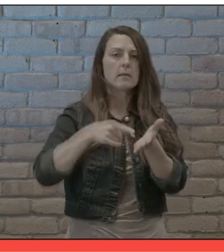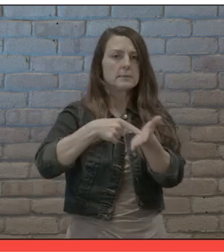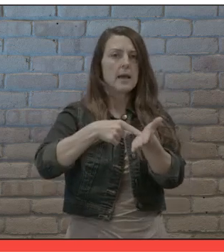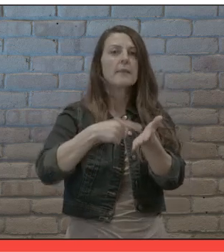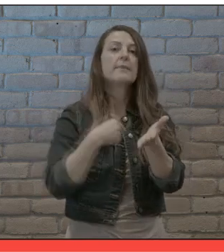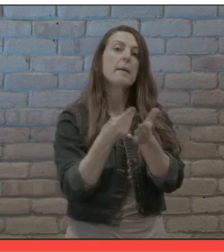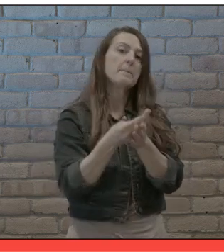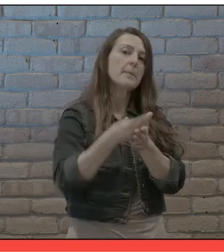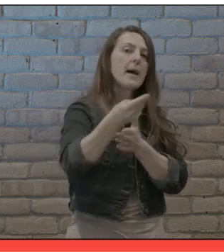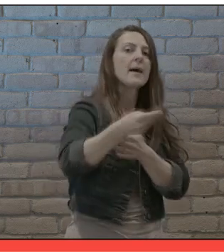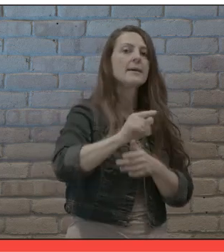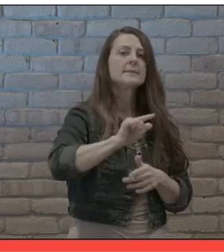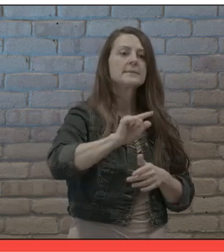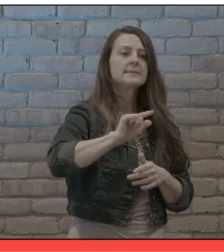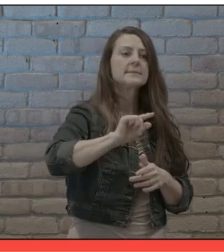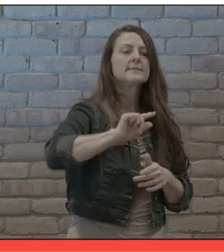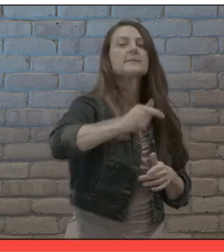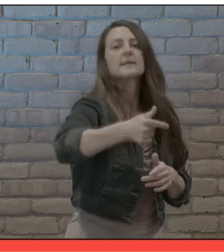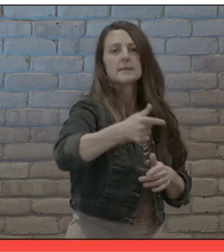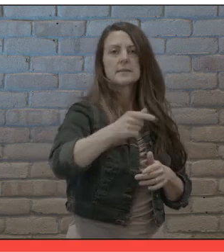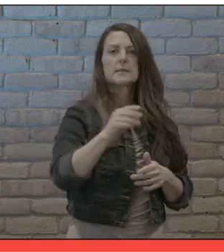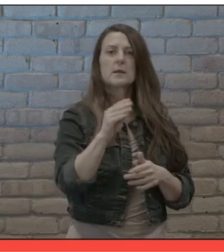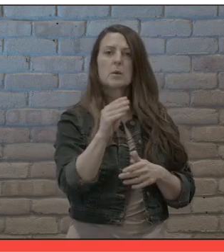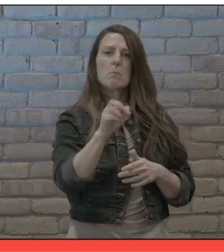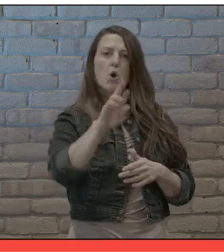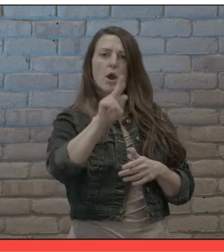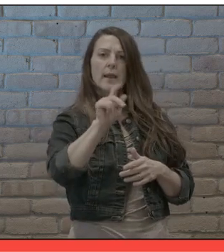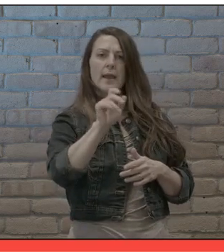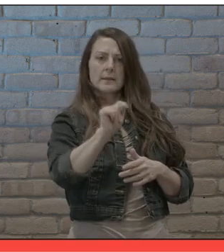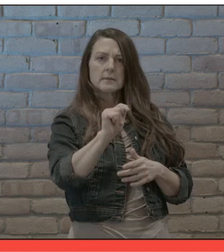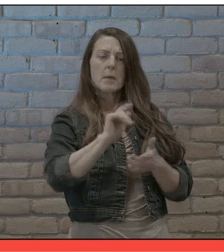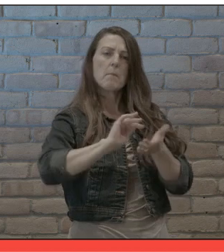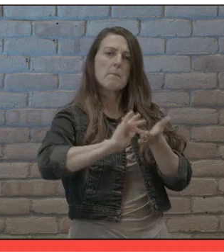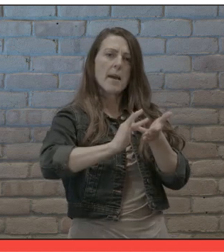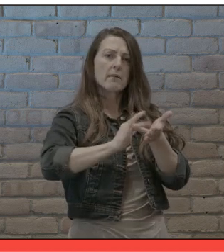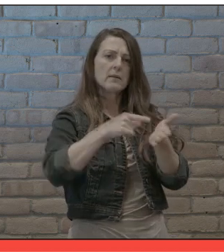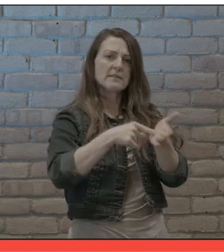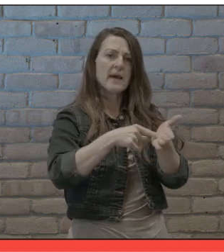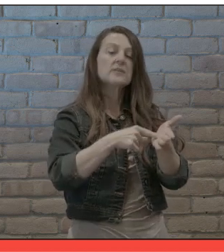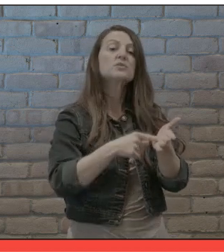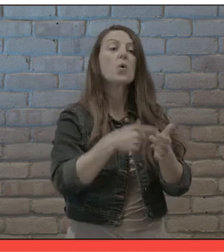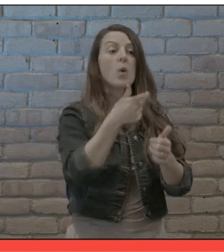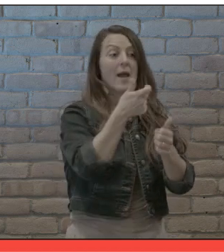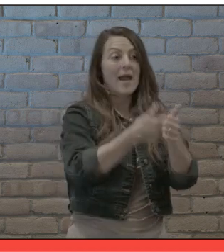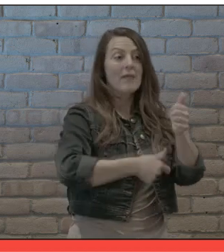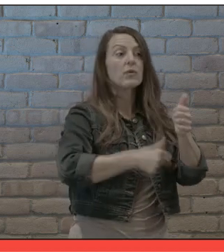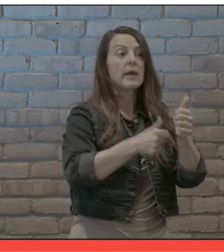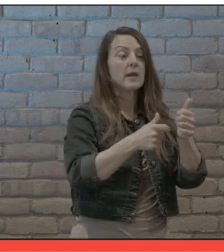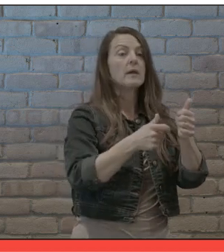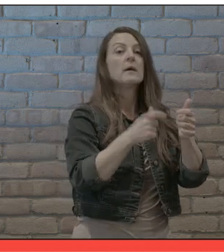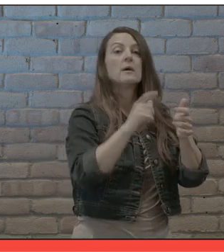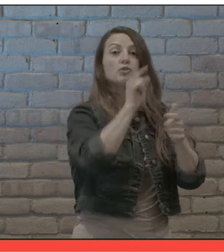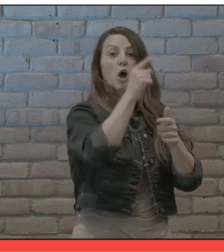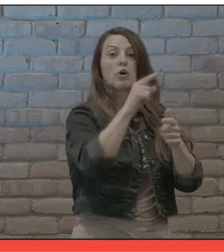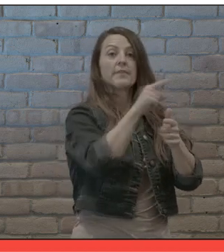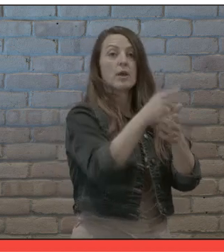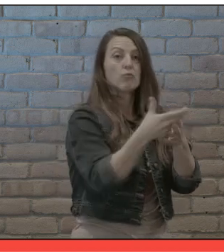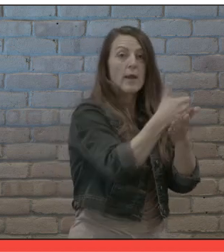second market medical debt. In a way that for every dollar RIP medical debt raises, they can pay off